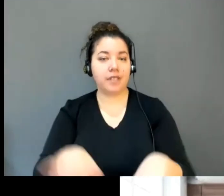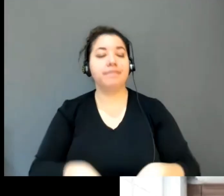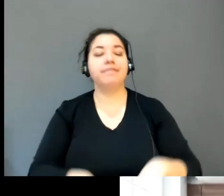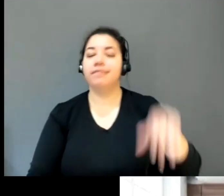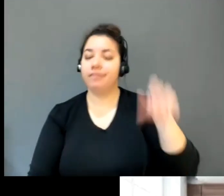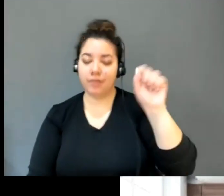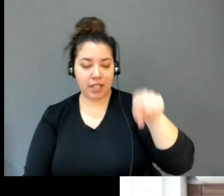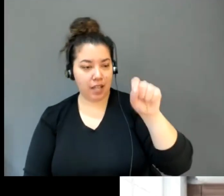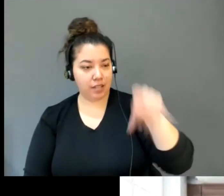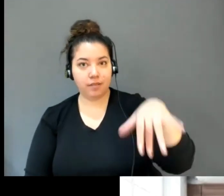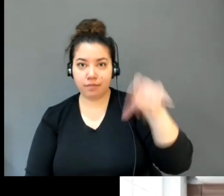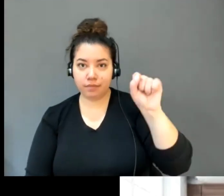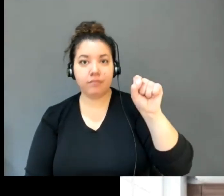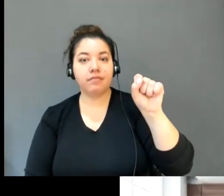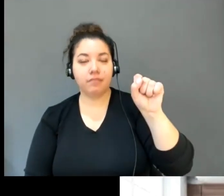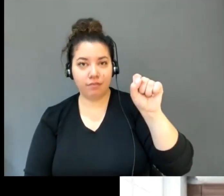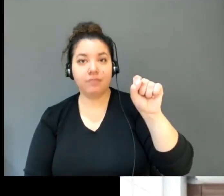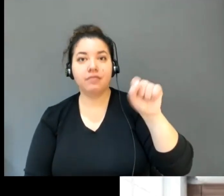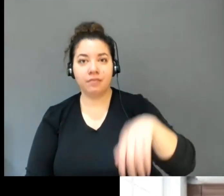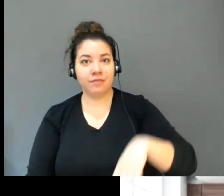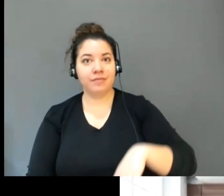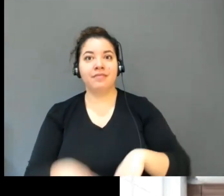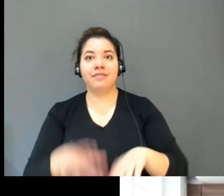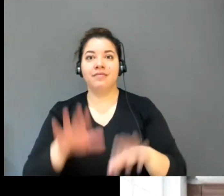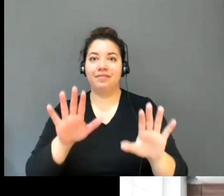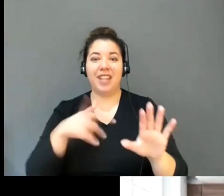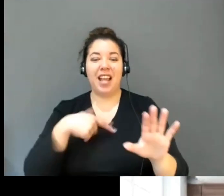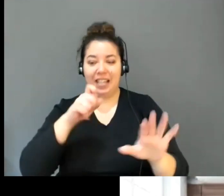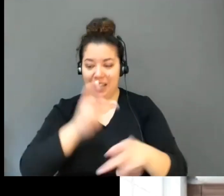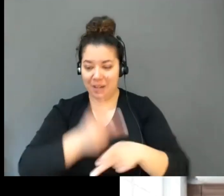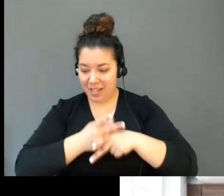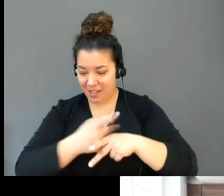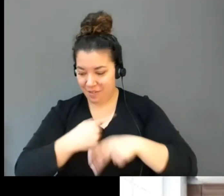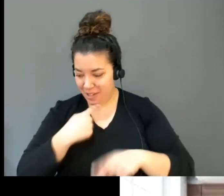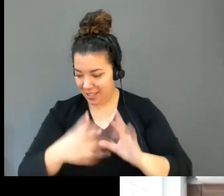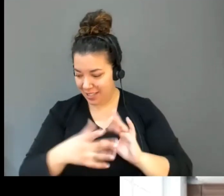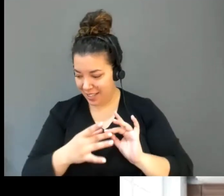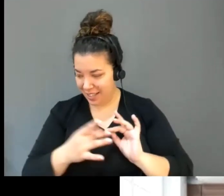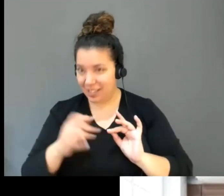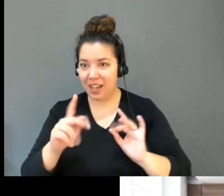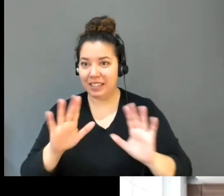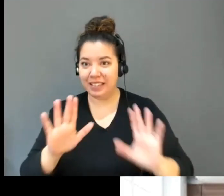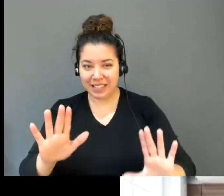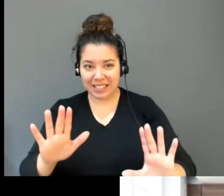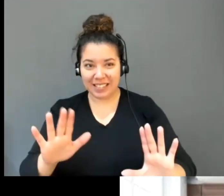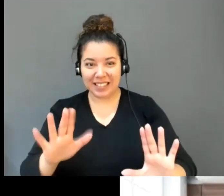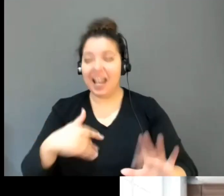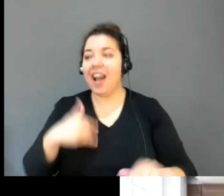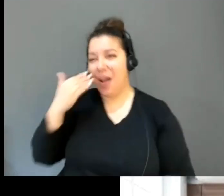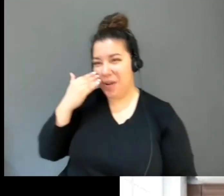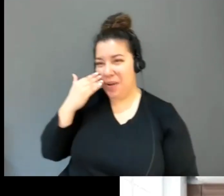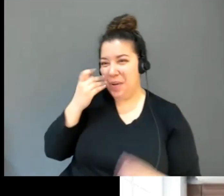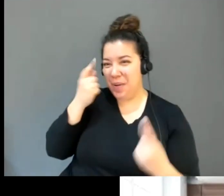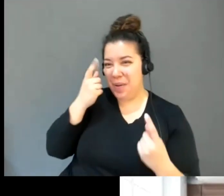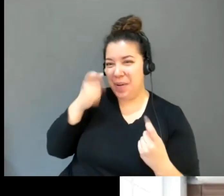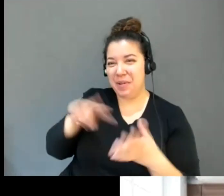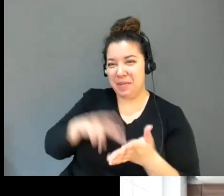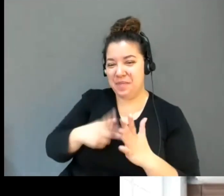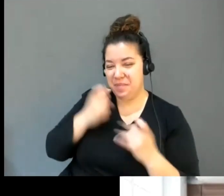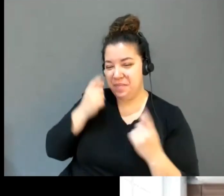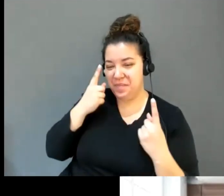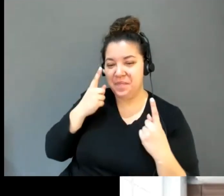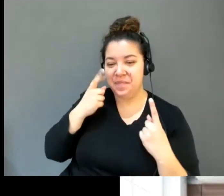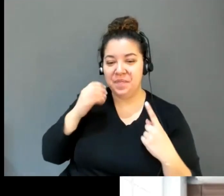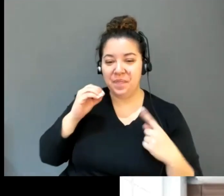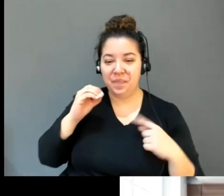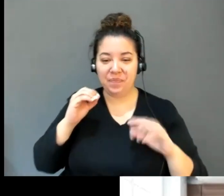100%. I got to be careful what I say, right? I know where you're going. Go ahead.